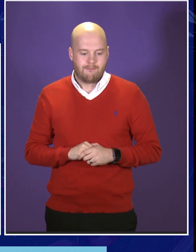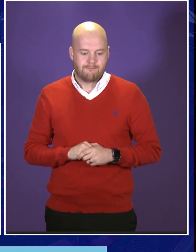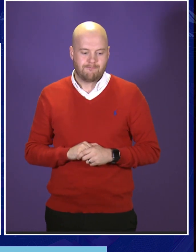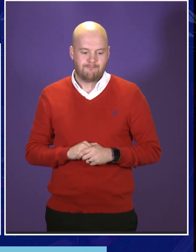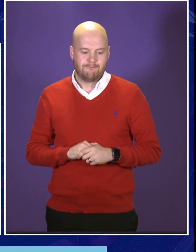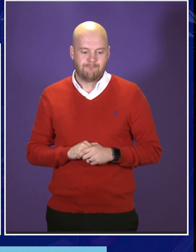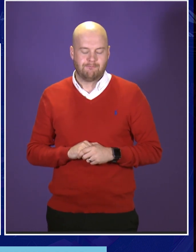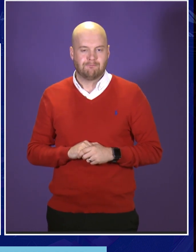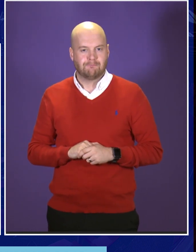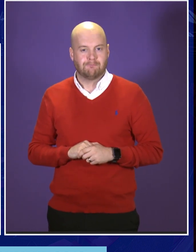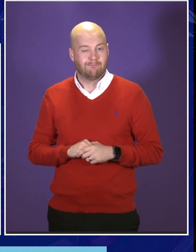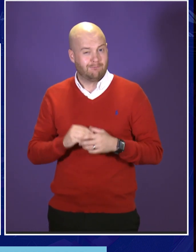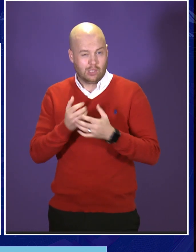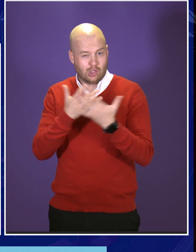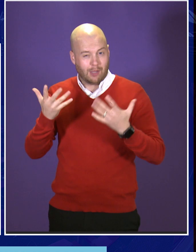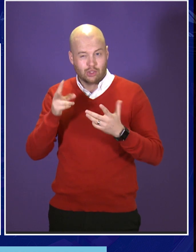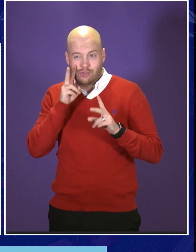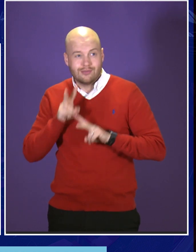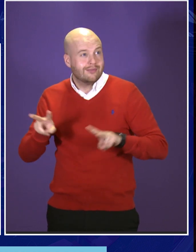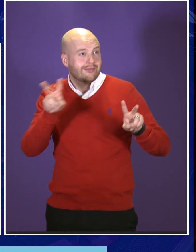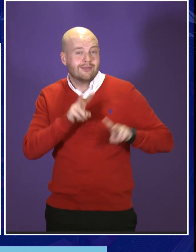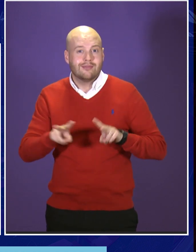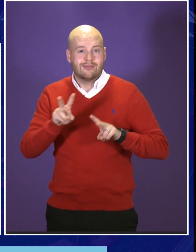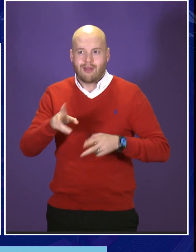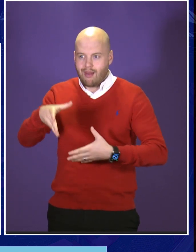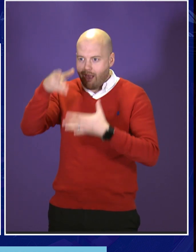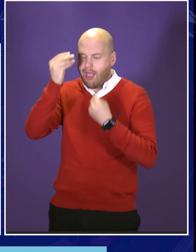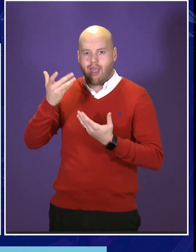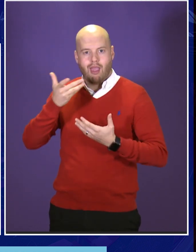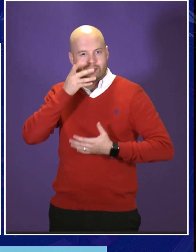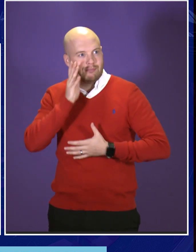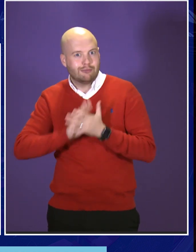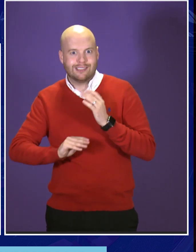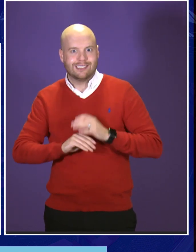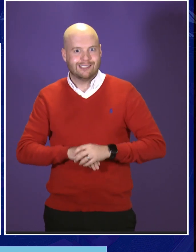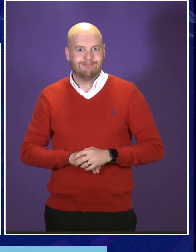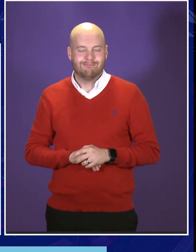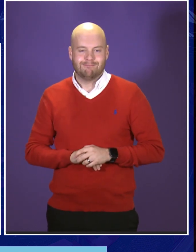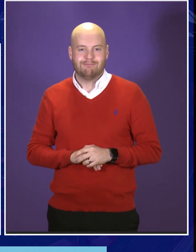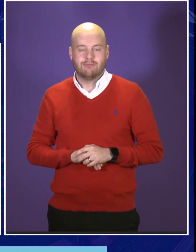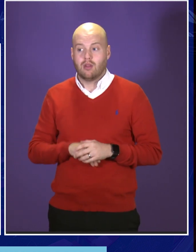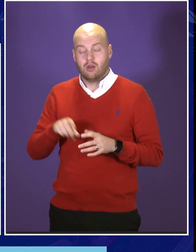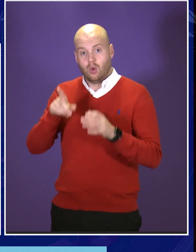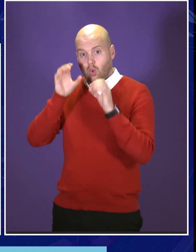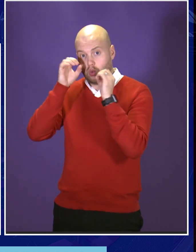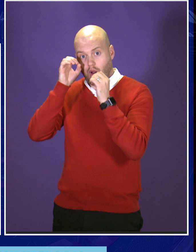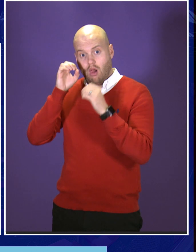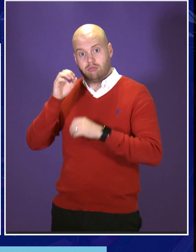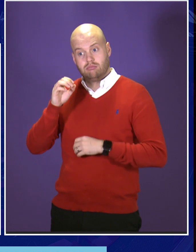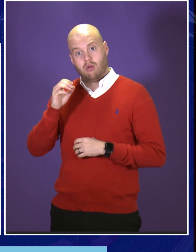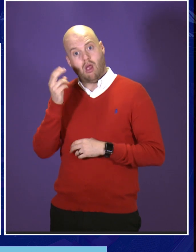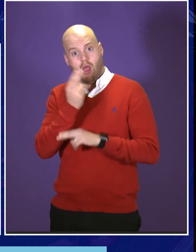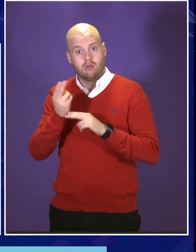There is so much to see, learn, and experience. With the Google Arts and Culture